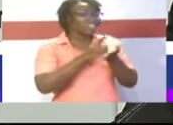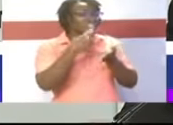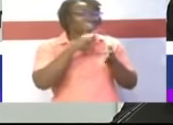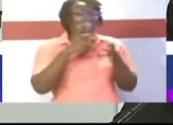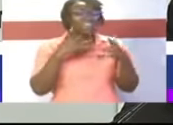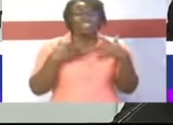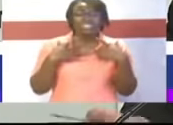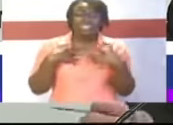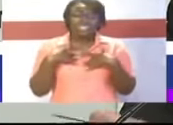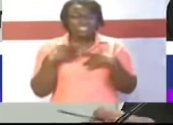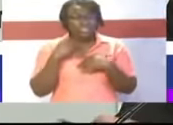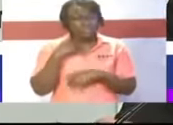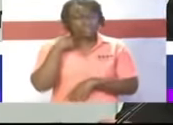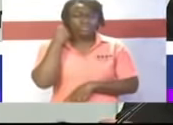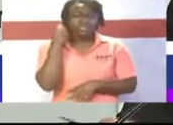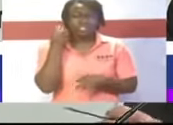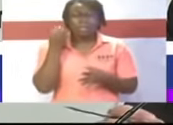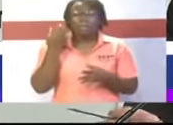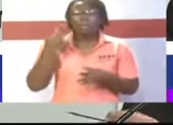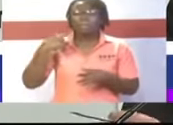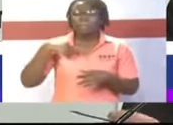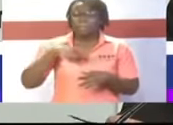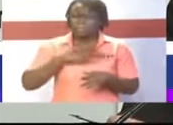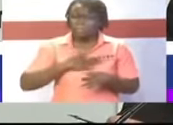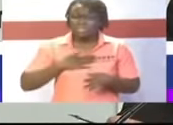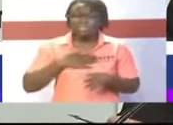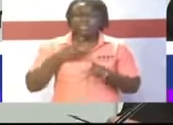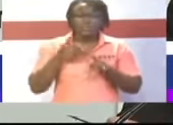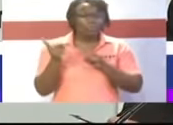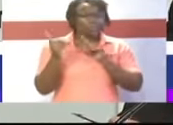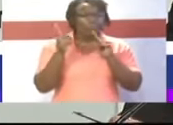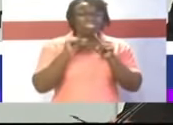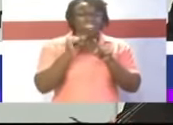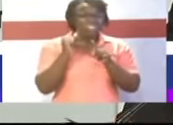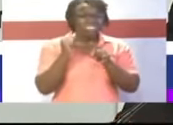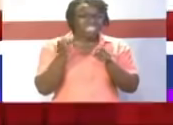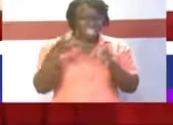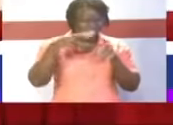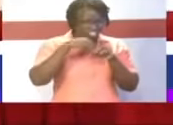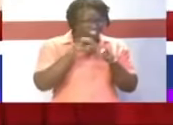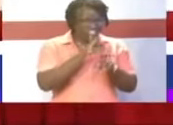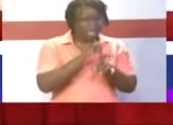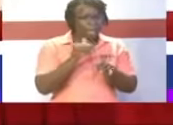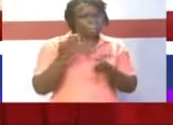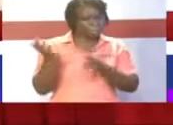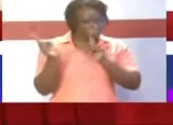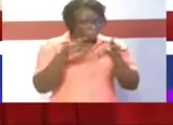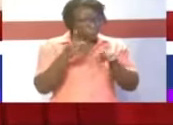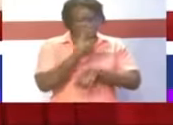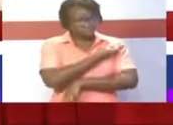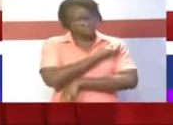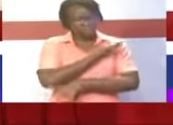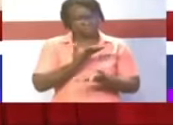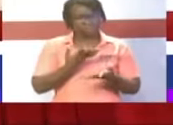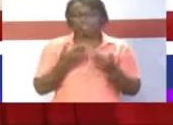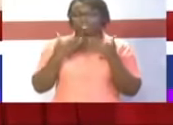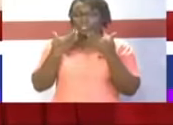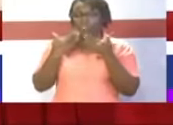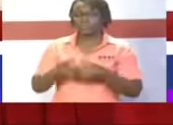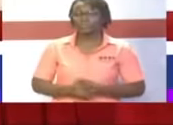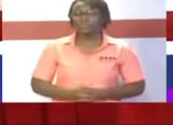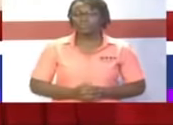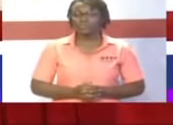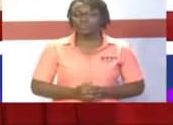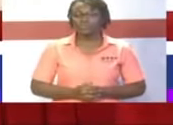become another victim. Get your vaccine as early as possible. Thank you. And thank you, Dr. Parkinson, for a